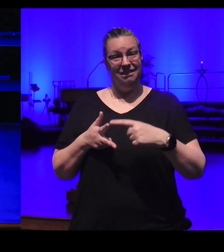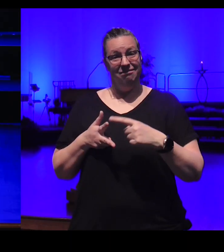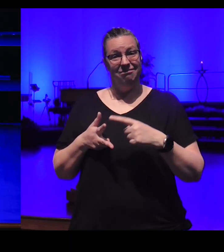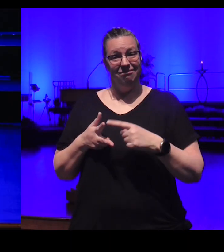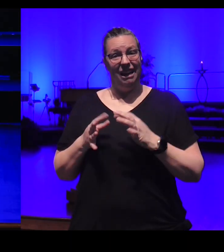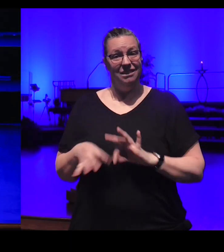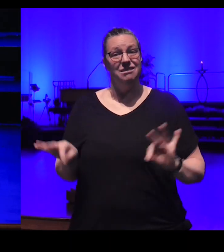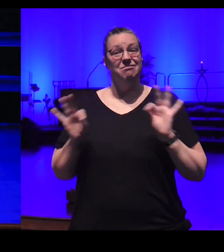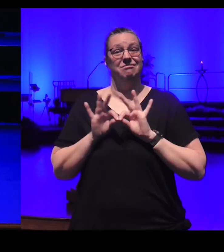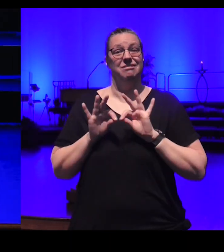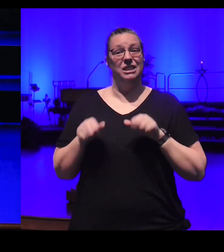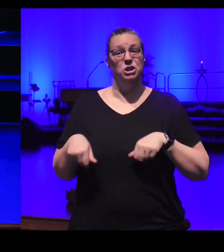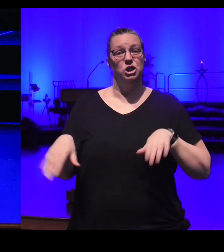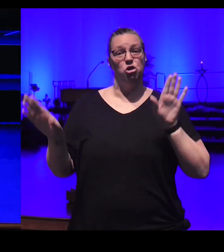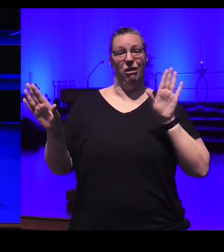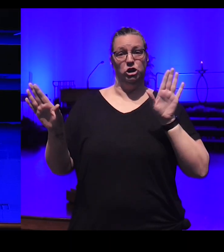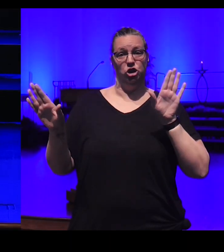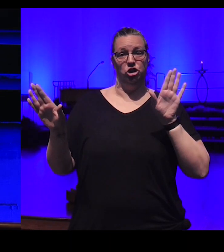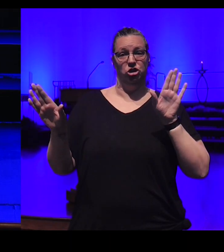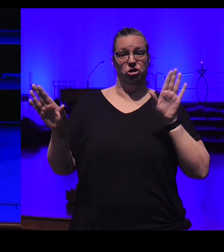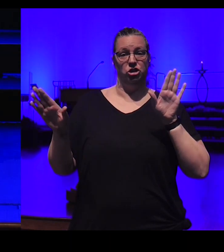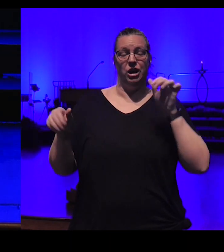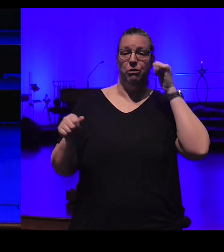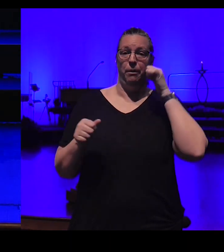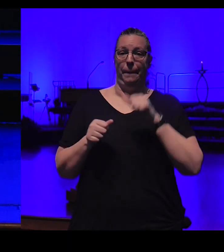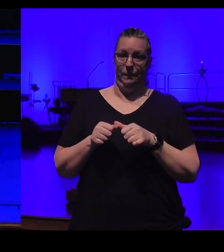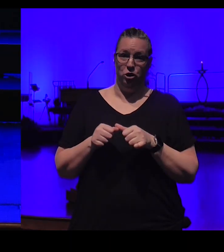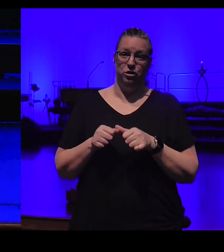ticket to surrender and remember.